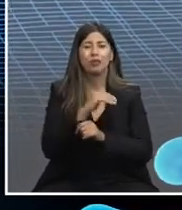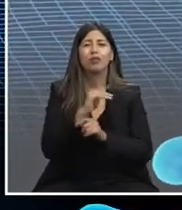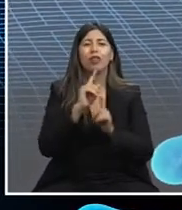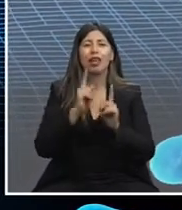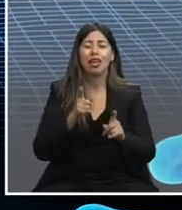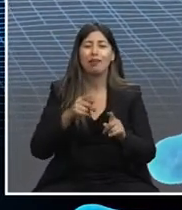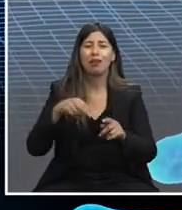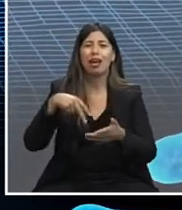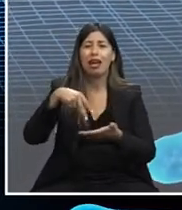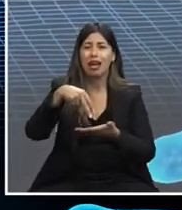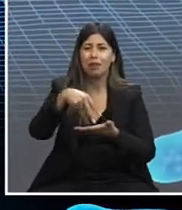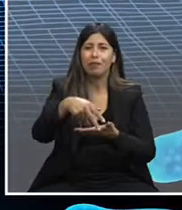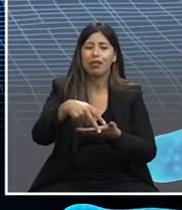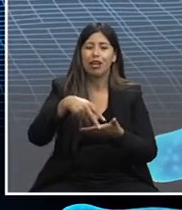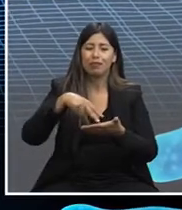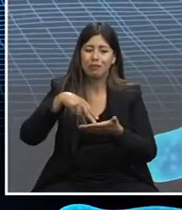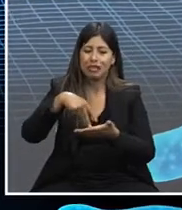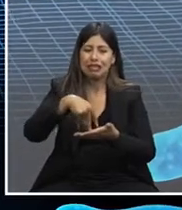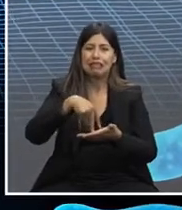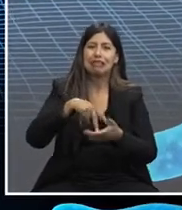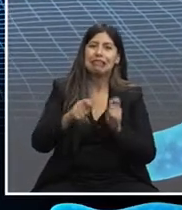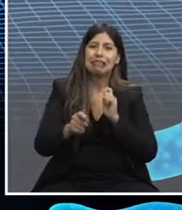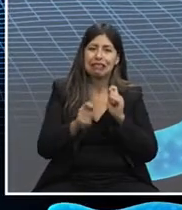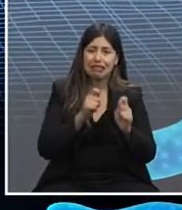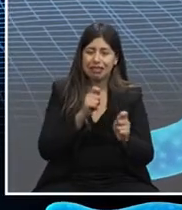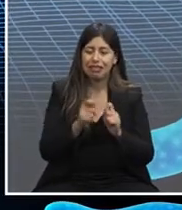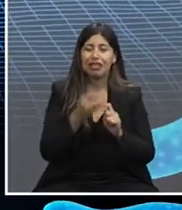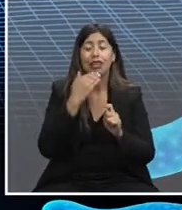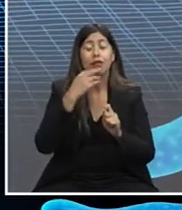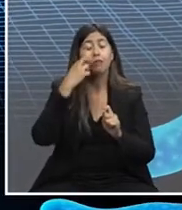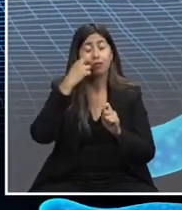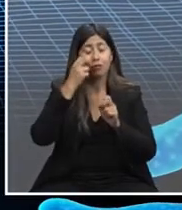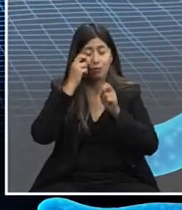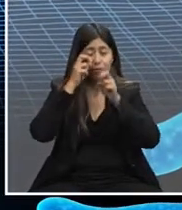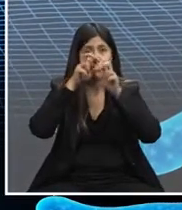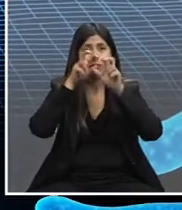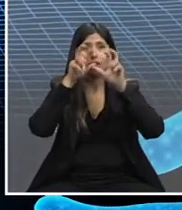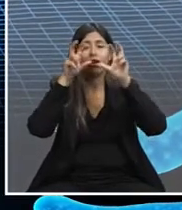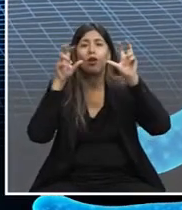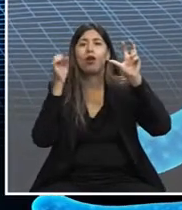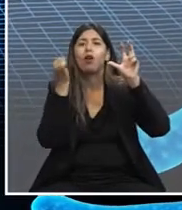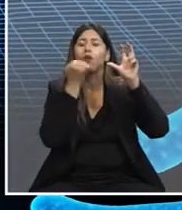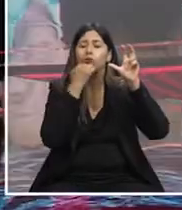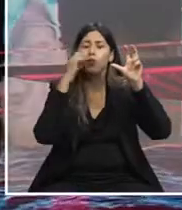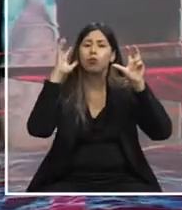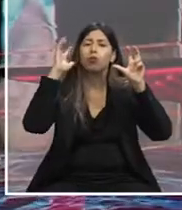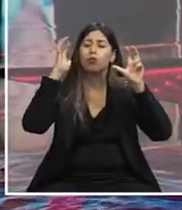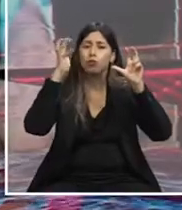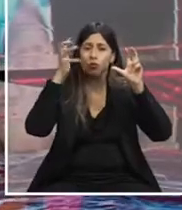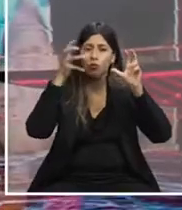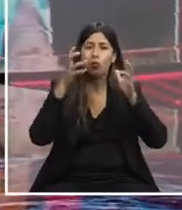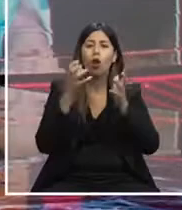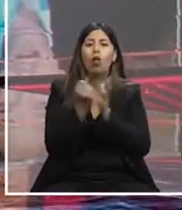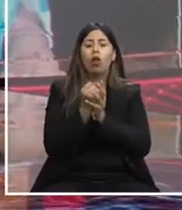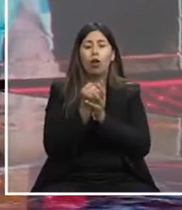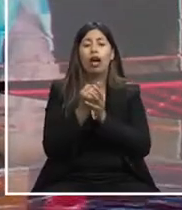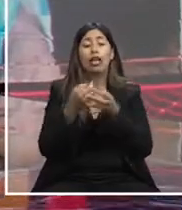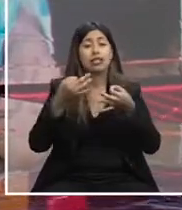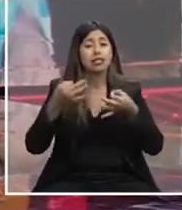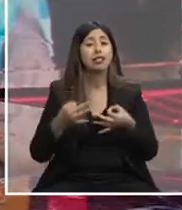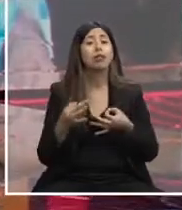its eyes, coming into its maturity, and guaranteeing its long and flourishing future. This is the meaning of our